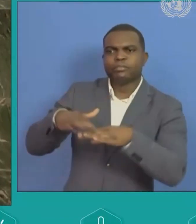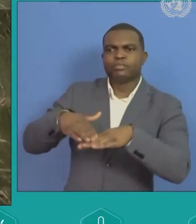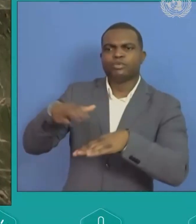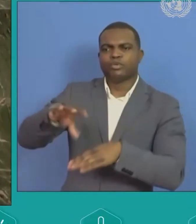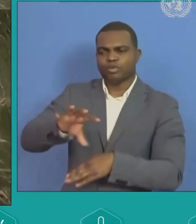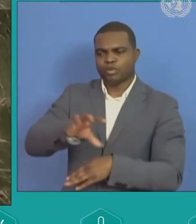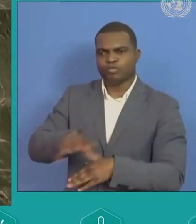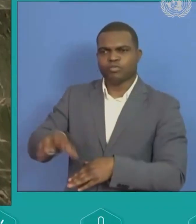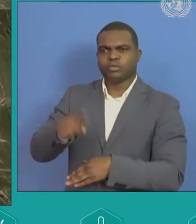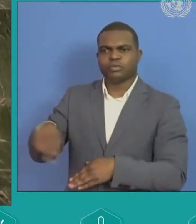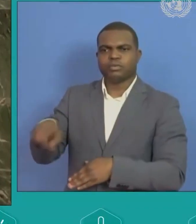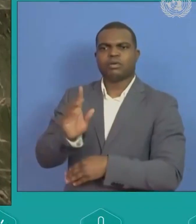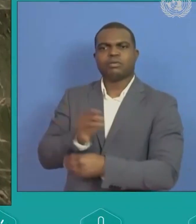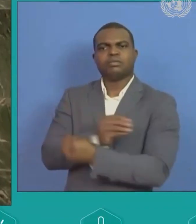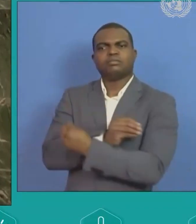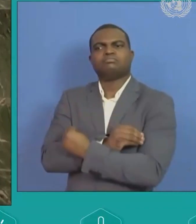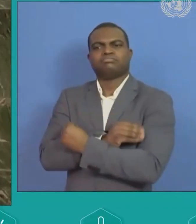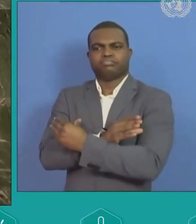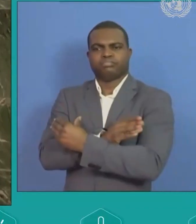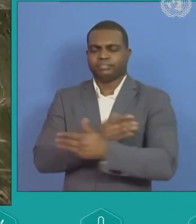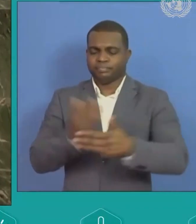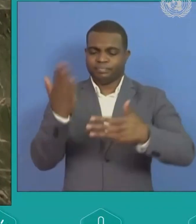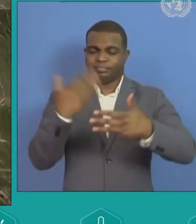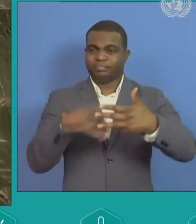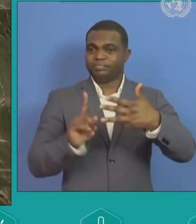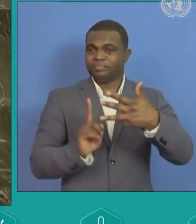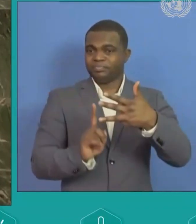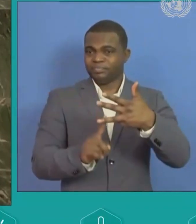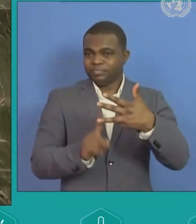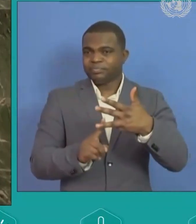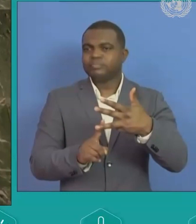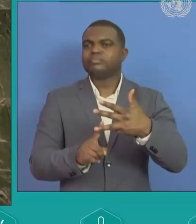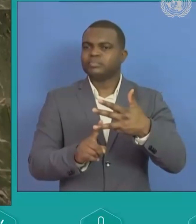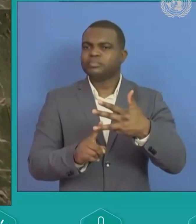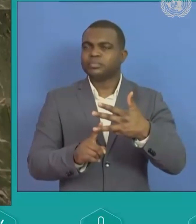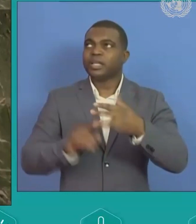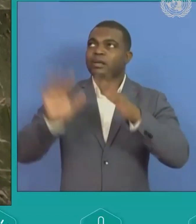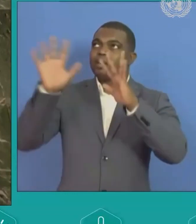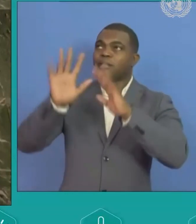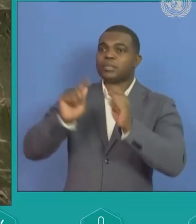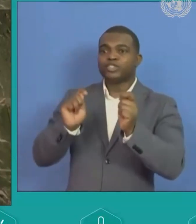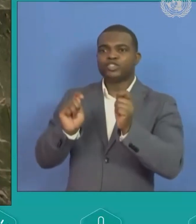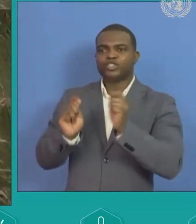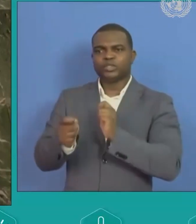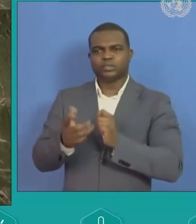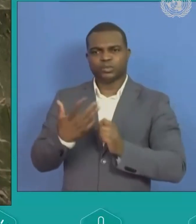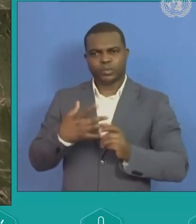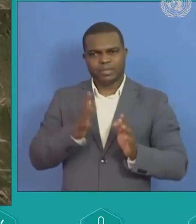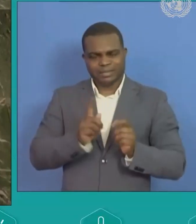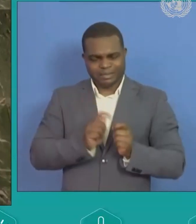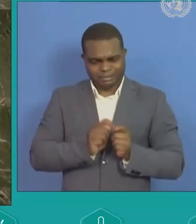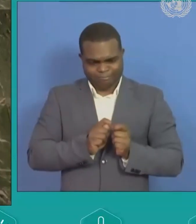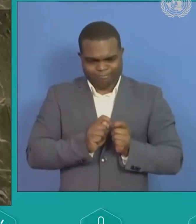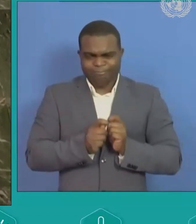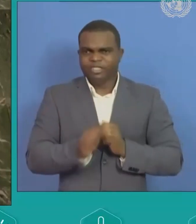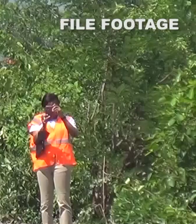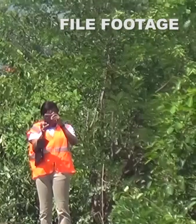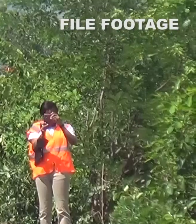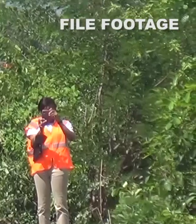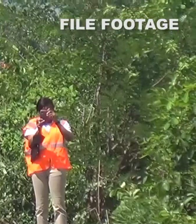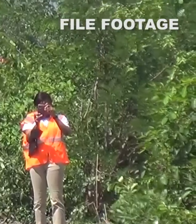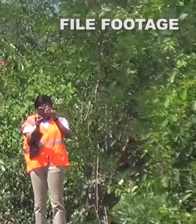includes implementing measures to promoting renewable energy sources and planning for rising sea levels.